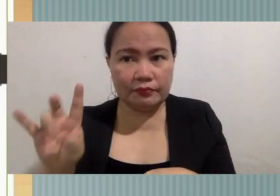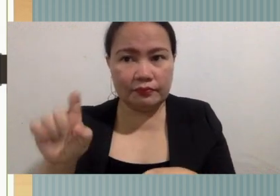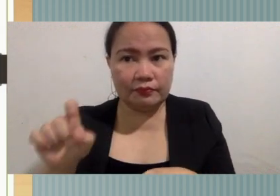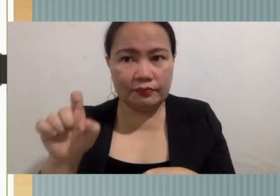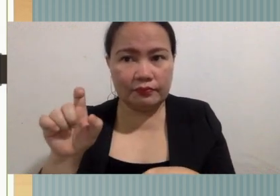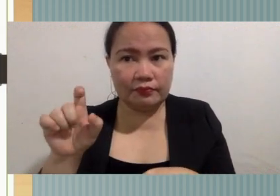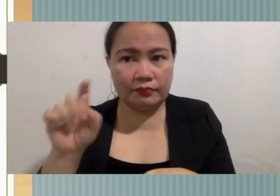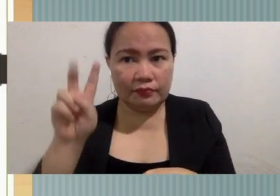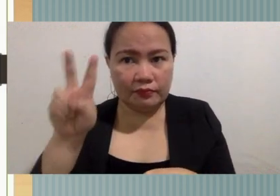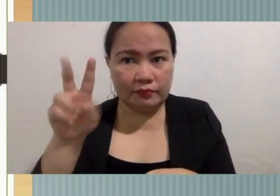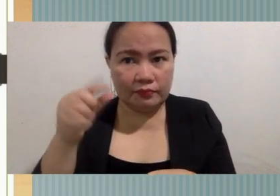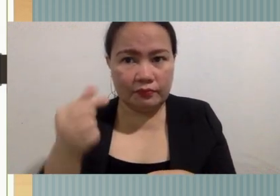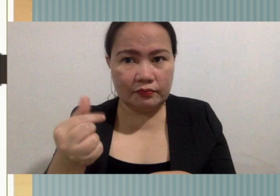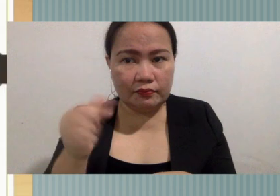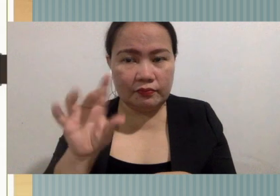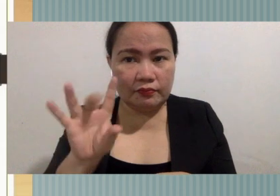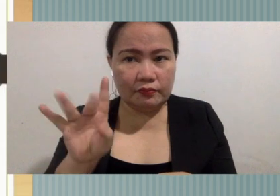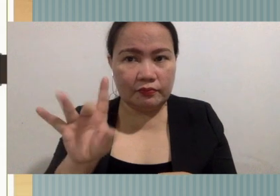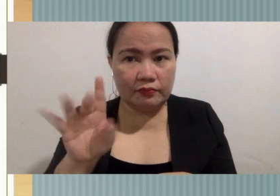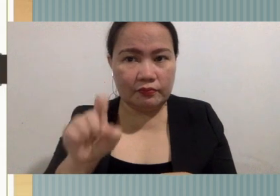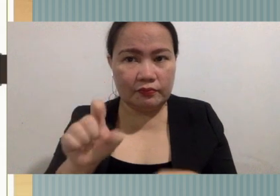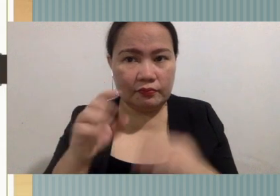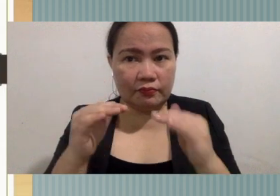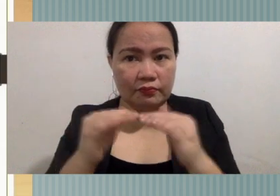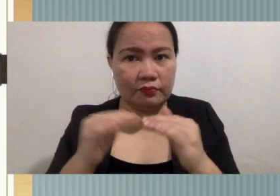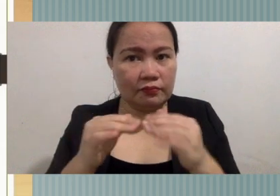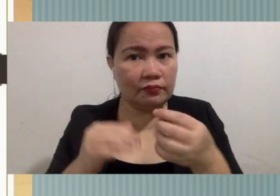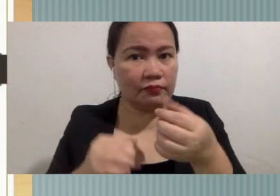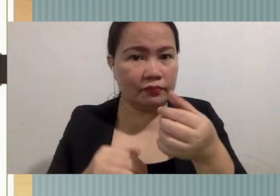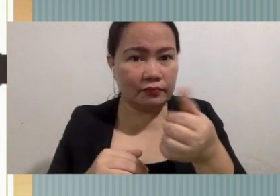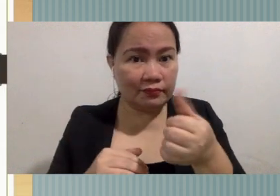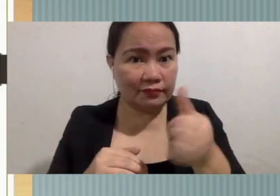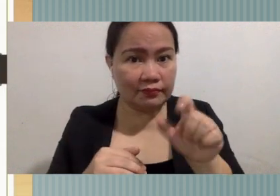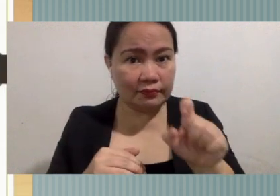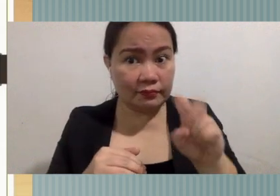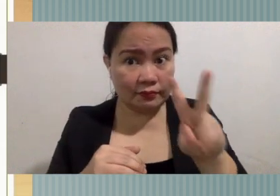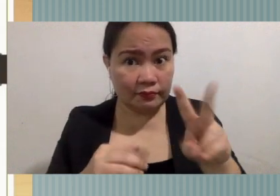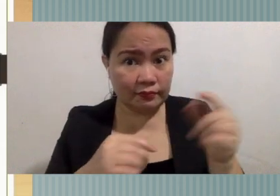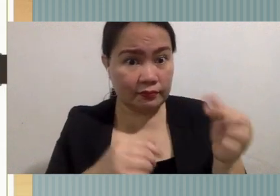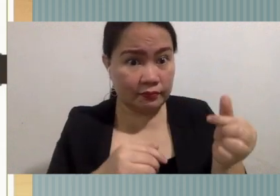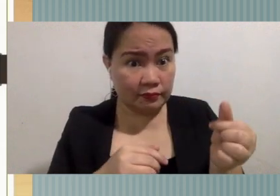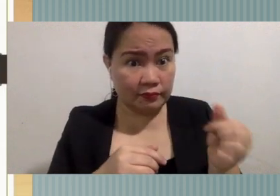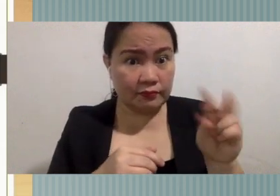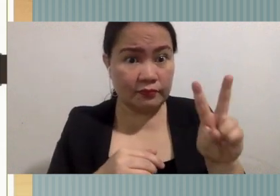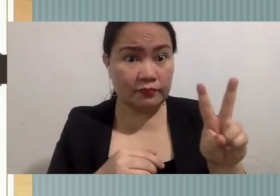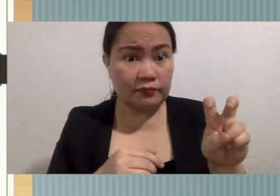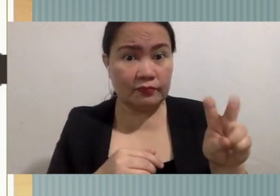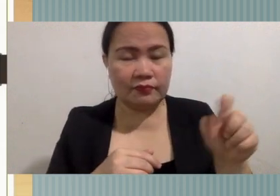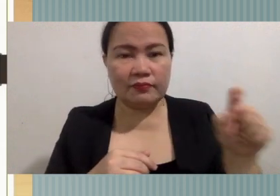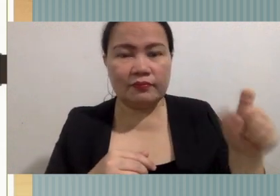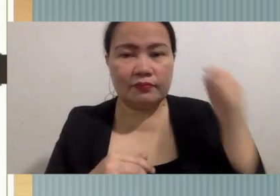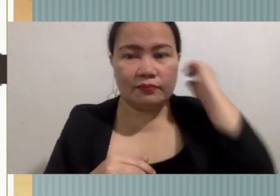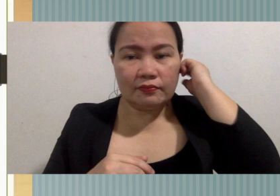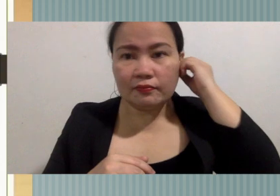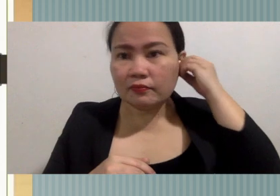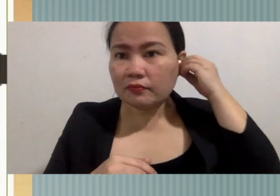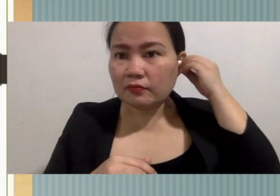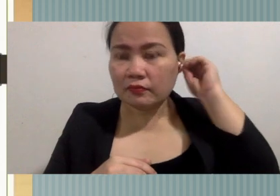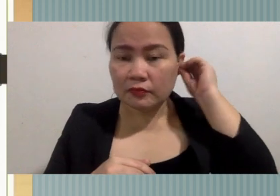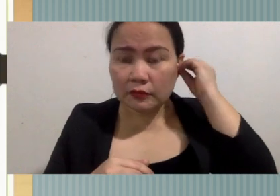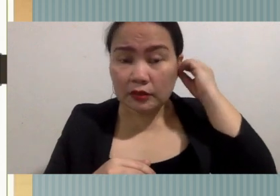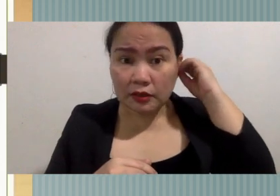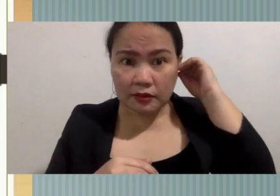7x squared plus 18x is equal to 10x squared plus 12x. Again, gagawin muna natin